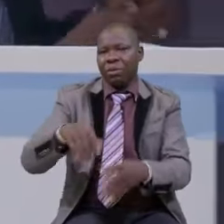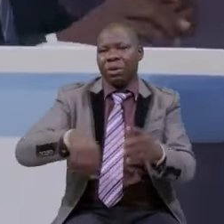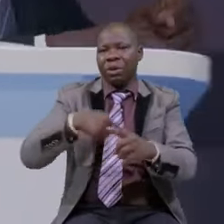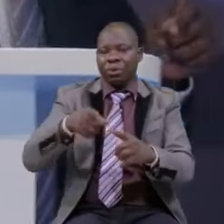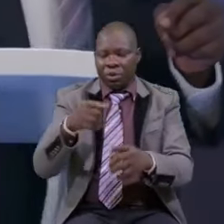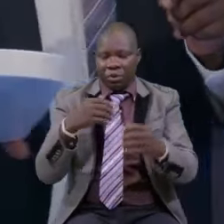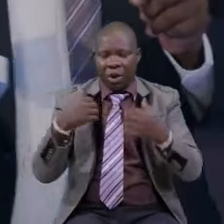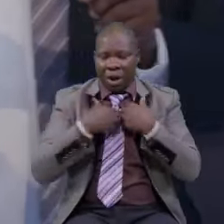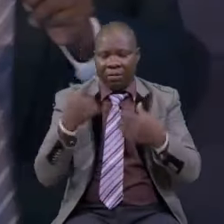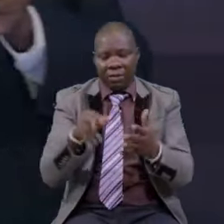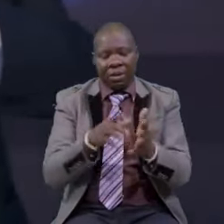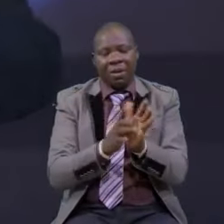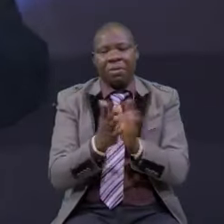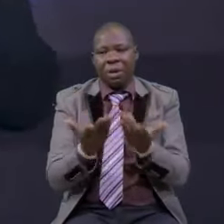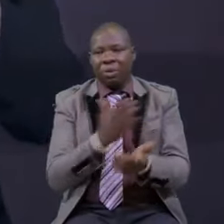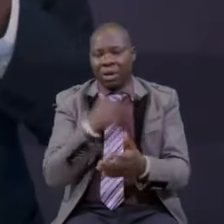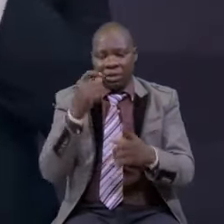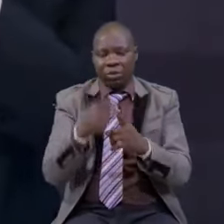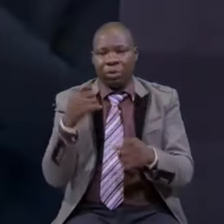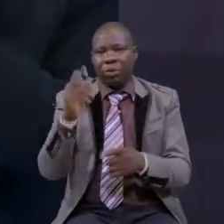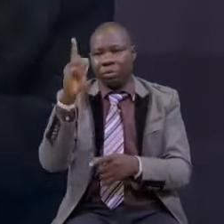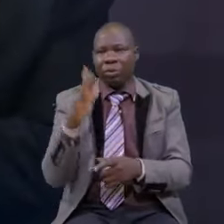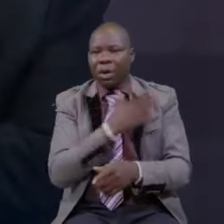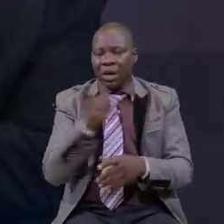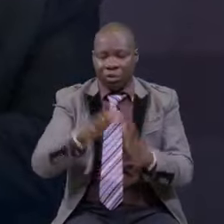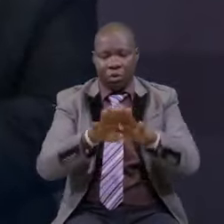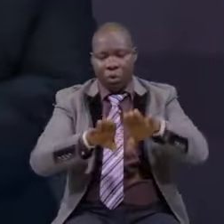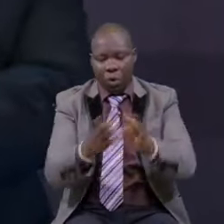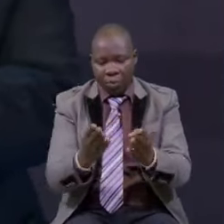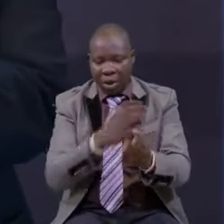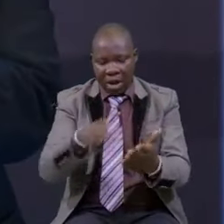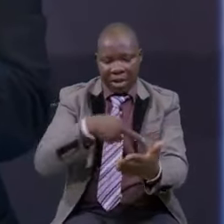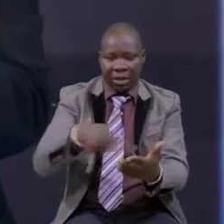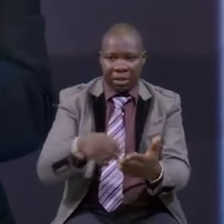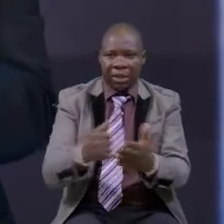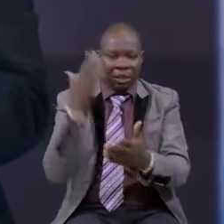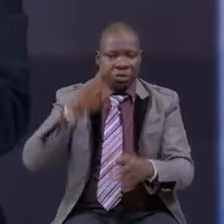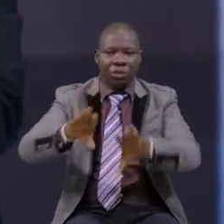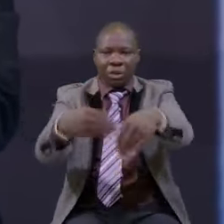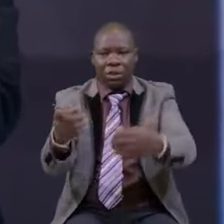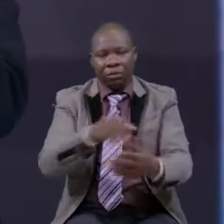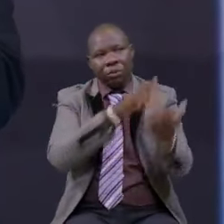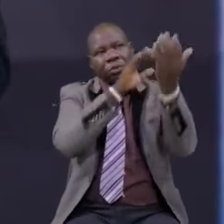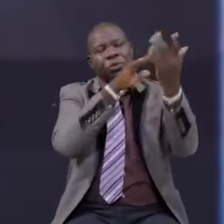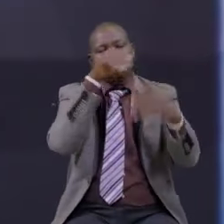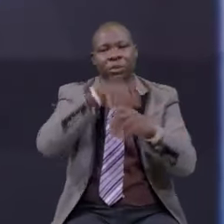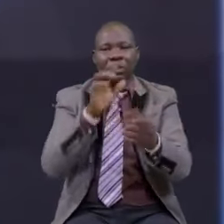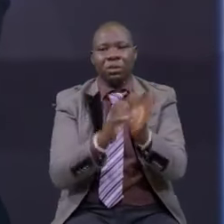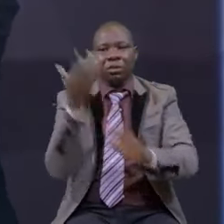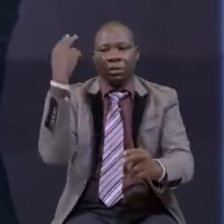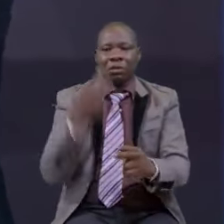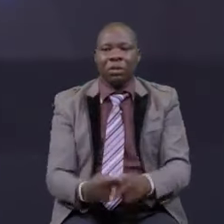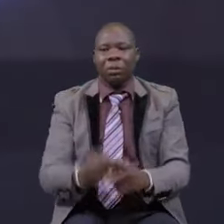the Bible and the Word of God, and you open and you read. It will give you hope.